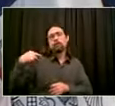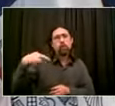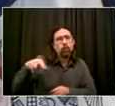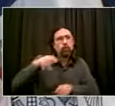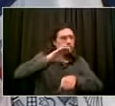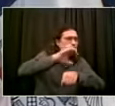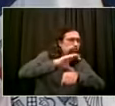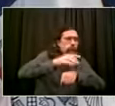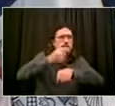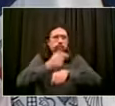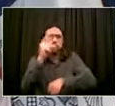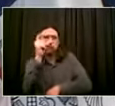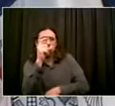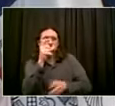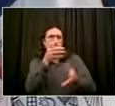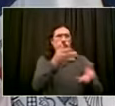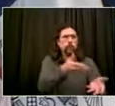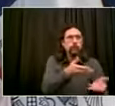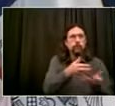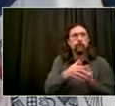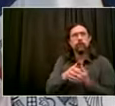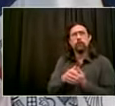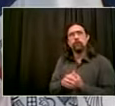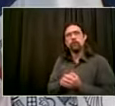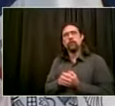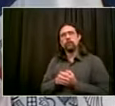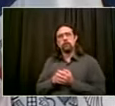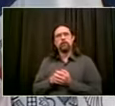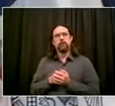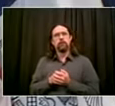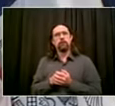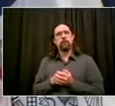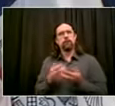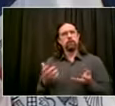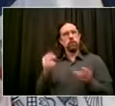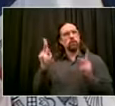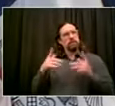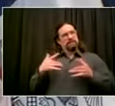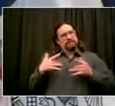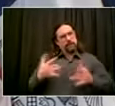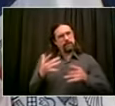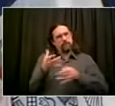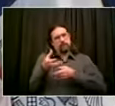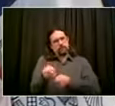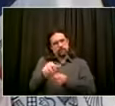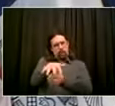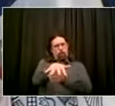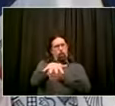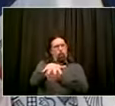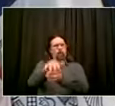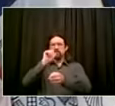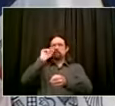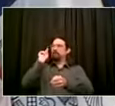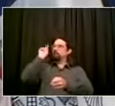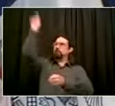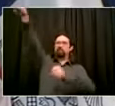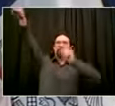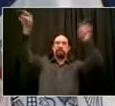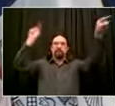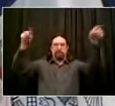of the vaccine, your parallel 9/11 is a very, very good one. That was actually, that decision by the EPA was one of the most